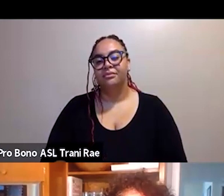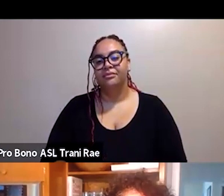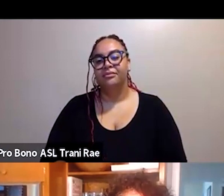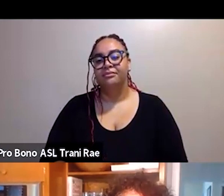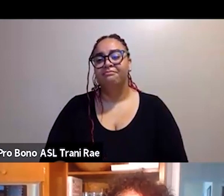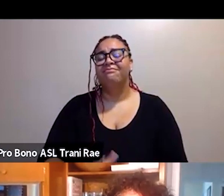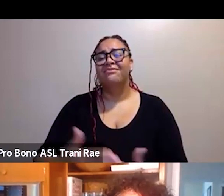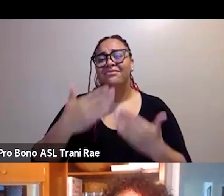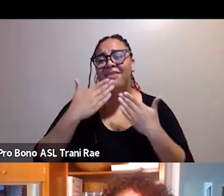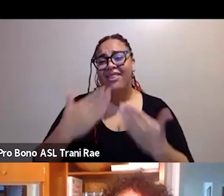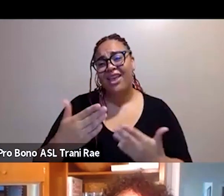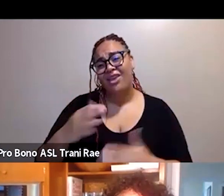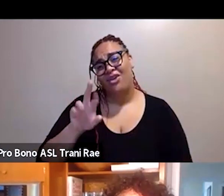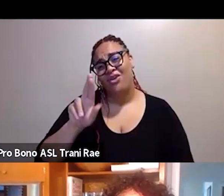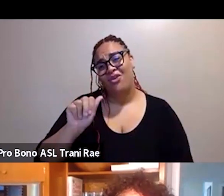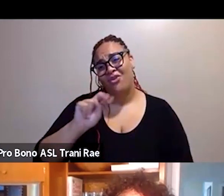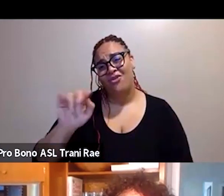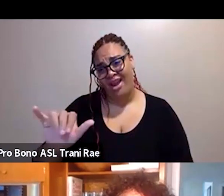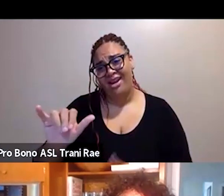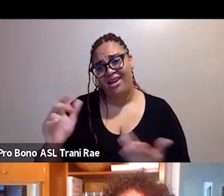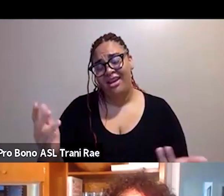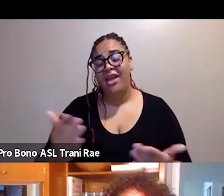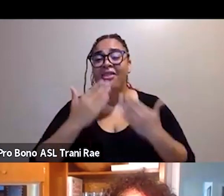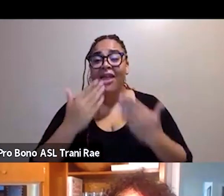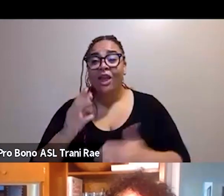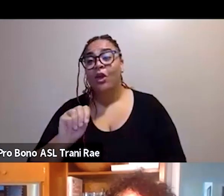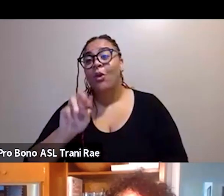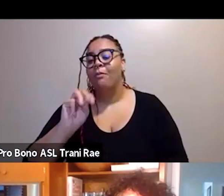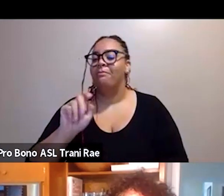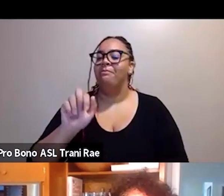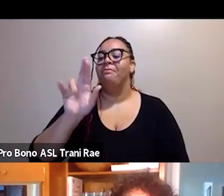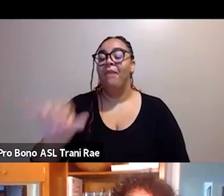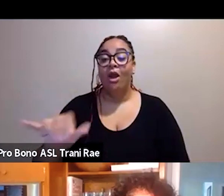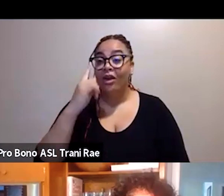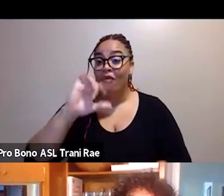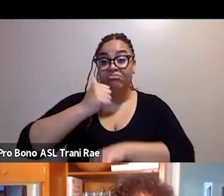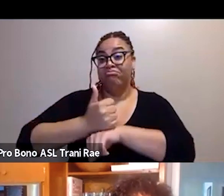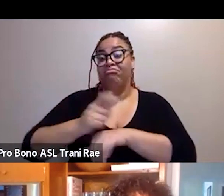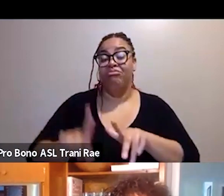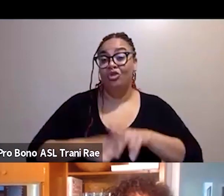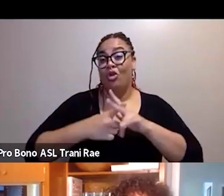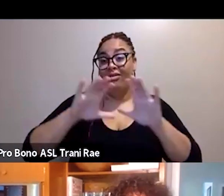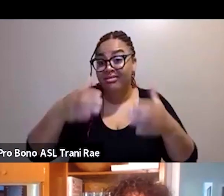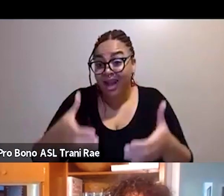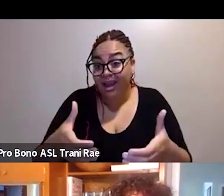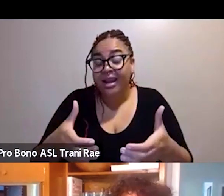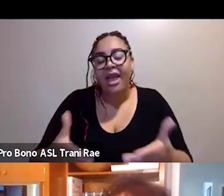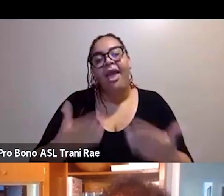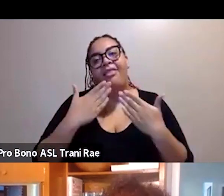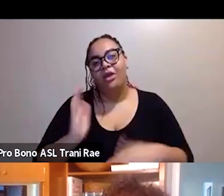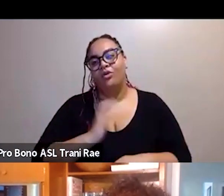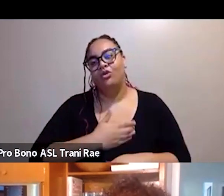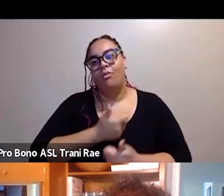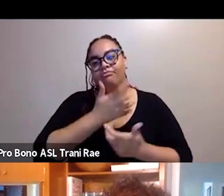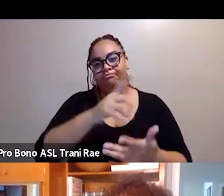Thank you, Frannie. Thank you, Mary Ann, for starting the society. And thank you to our poets today, Kat,